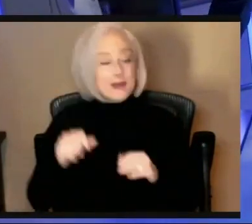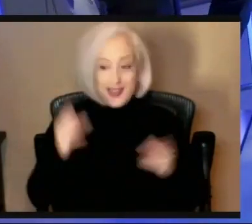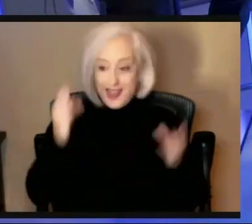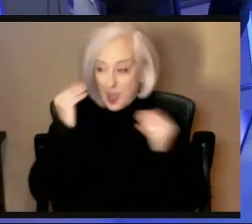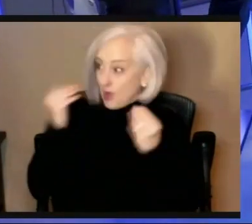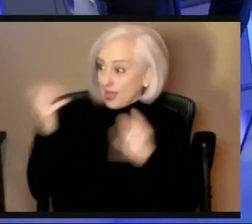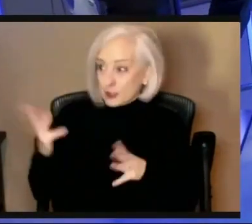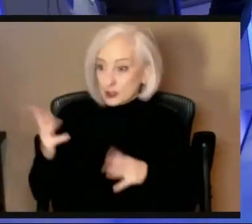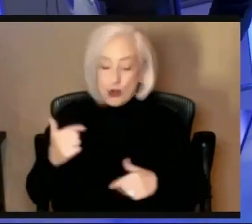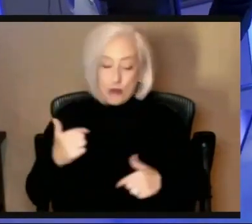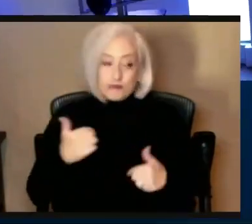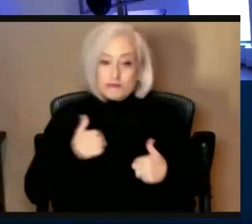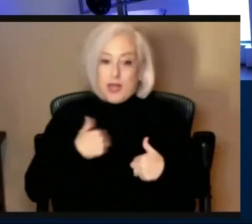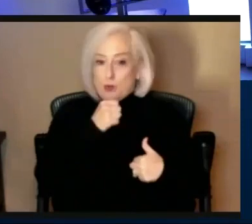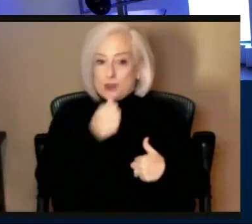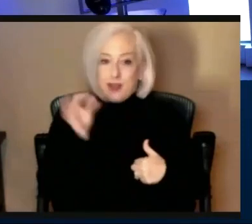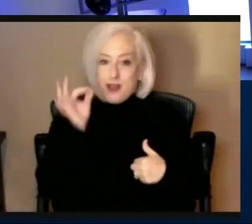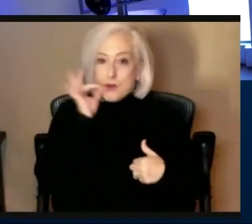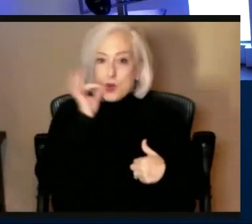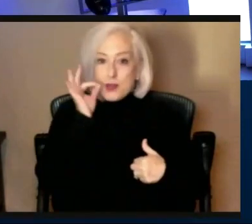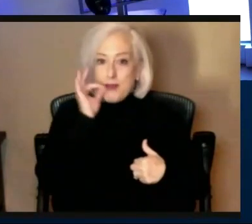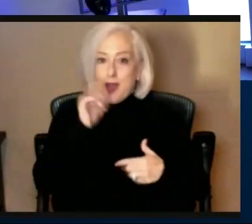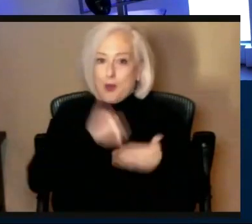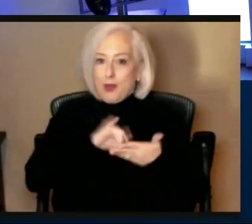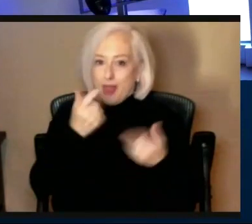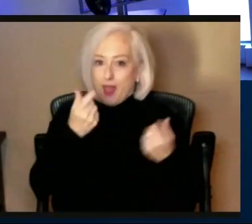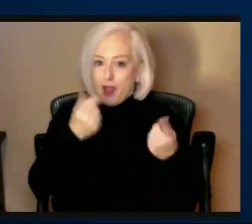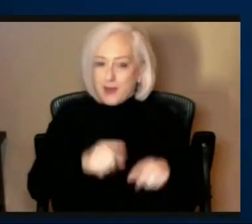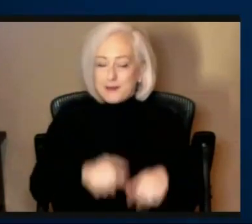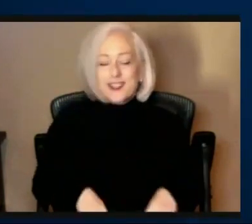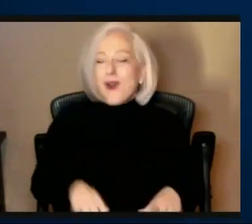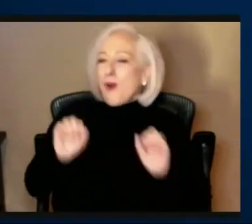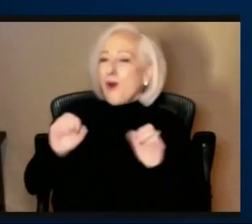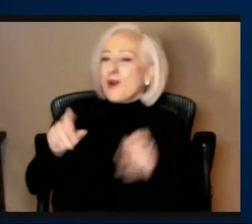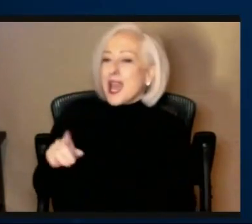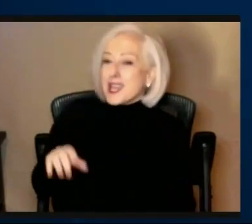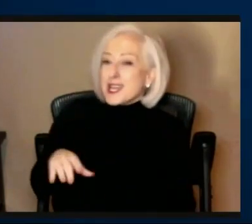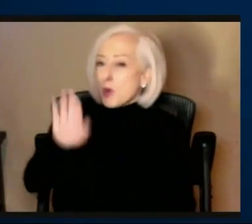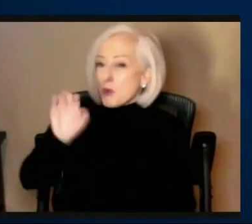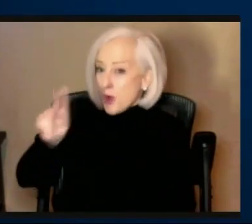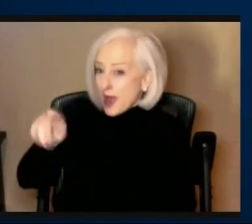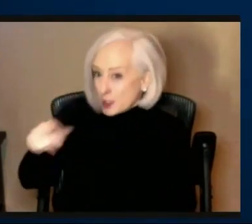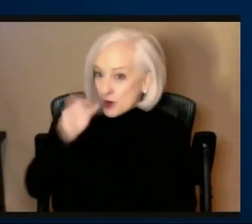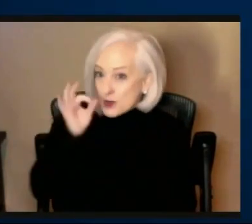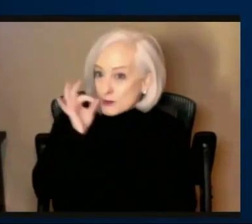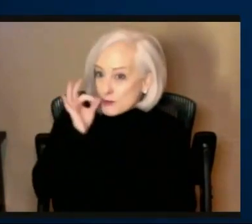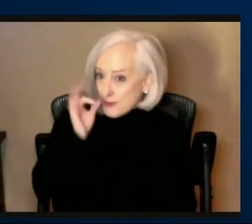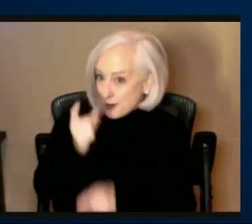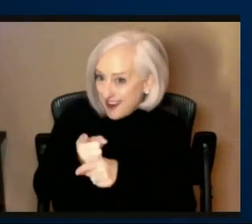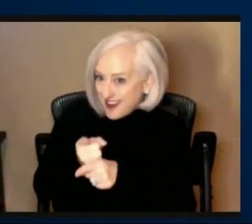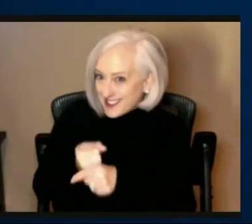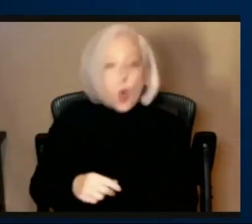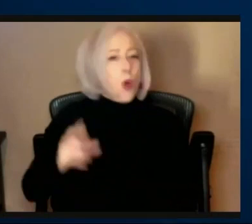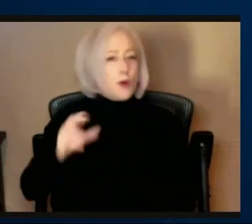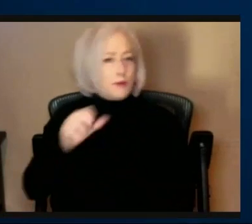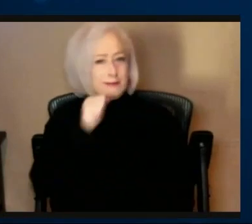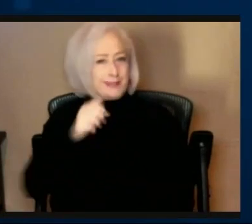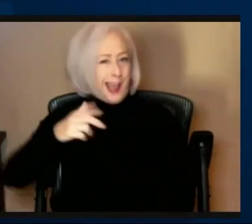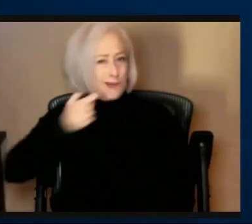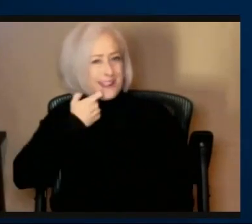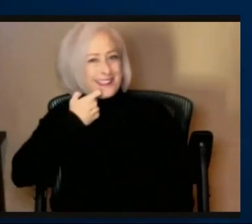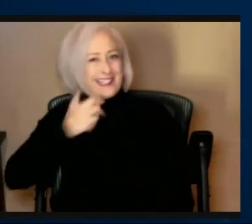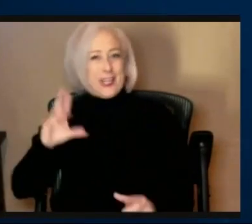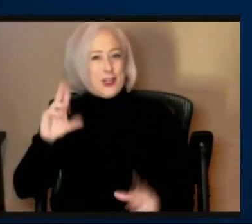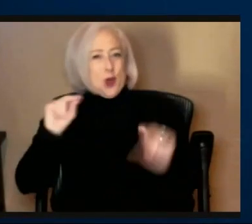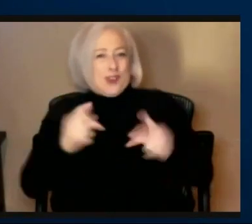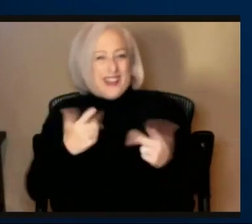question. Yeah, just right when it happened. Putting it right up. And Brian, I assume you weren't either. No. But So Not with- lately, no.